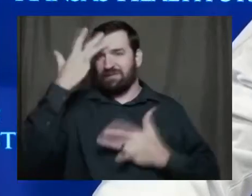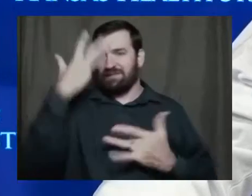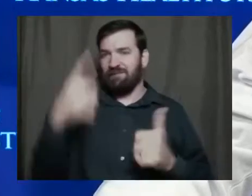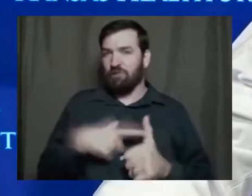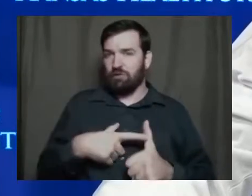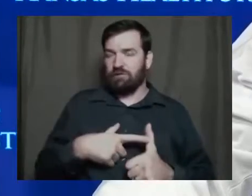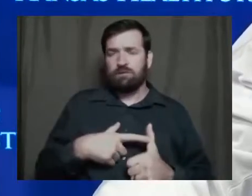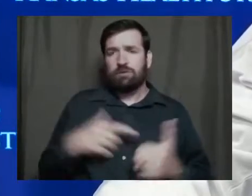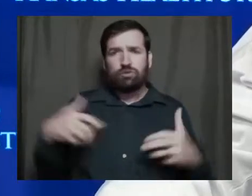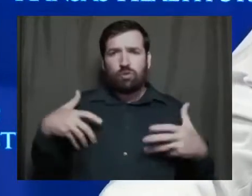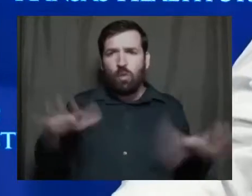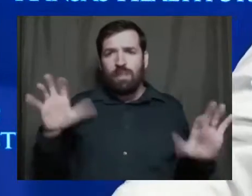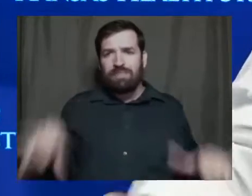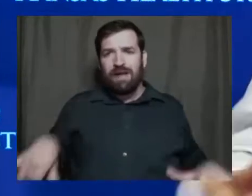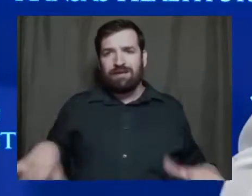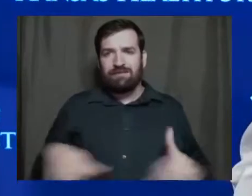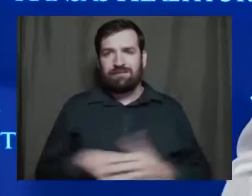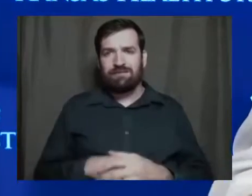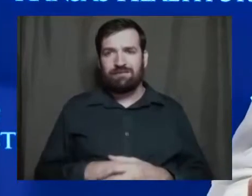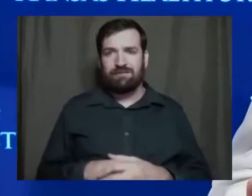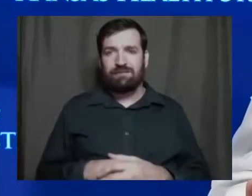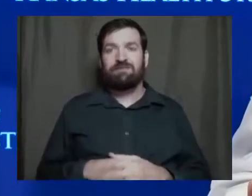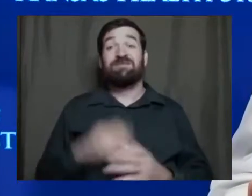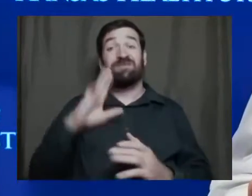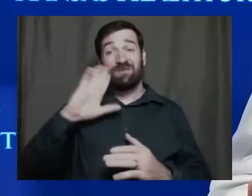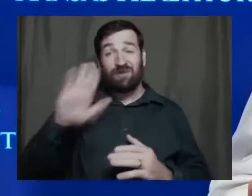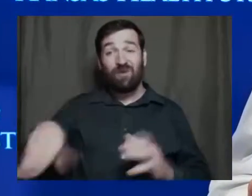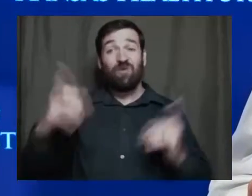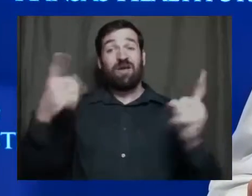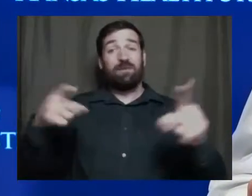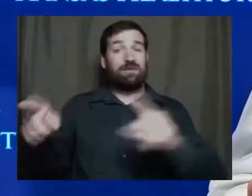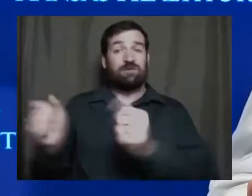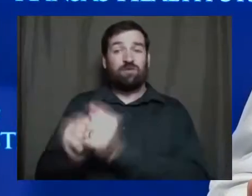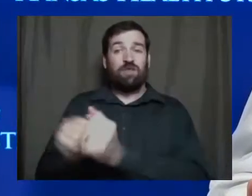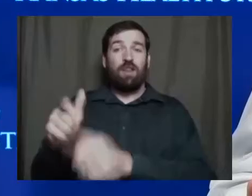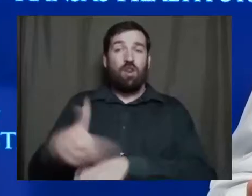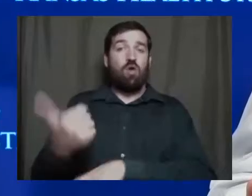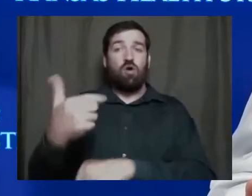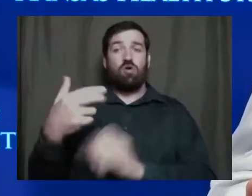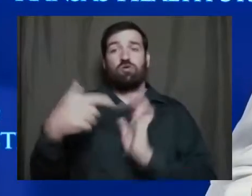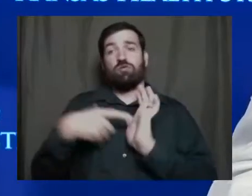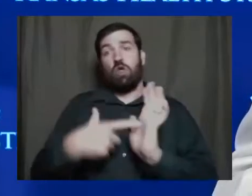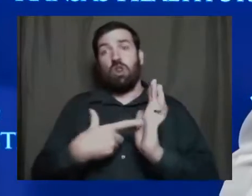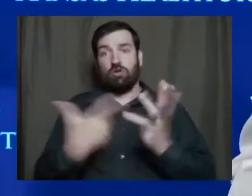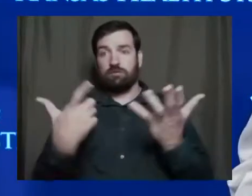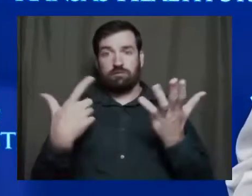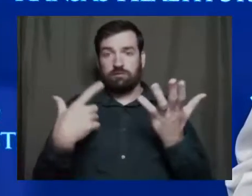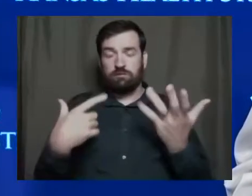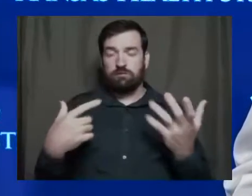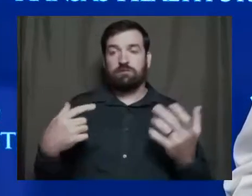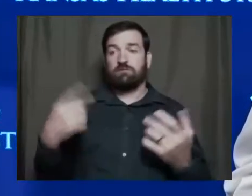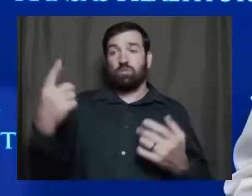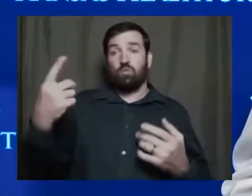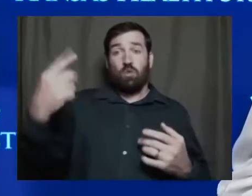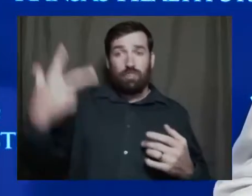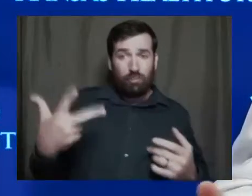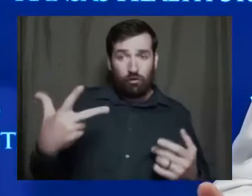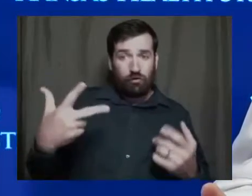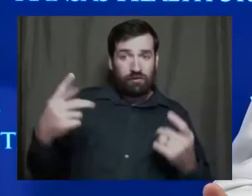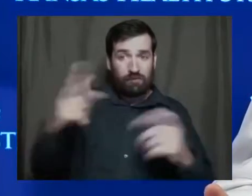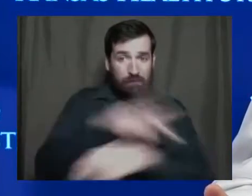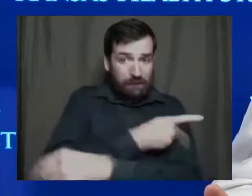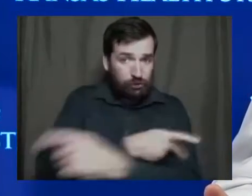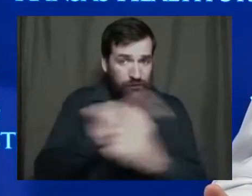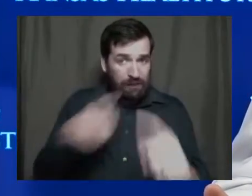want, because we know what happens with long haul syndrome. We know that it can occur up to a third of patients who are adults. We know that long haul syndrome can last for